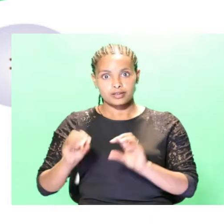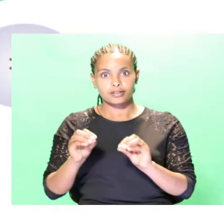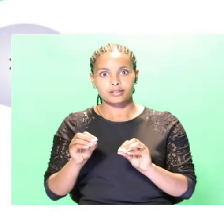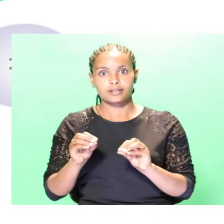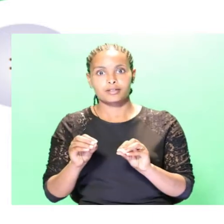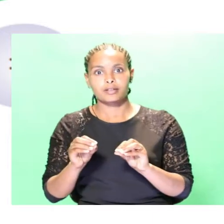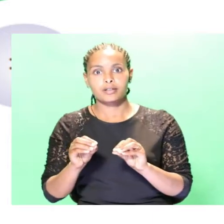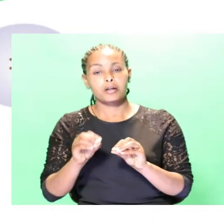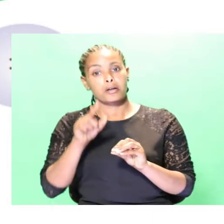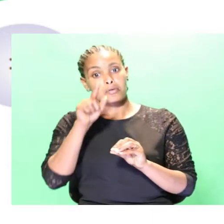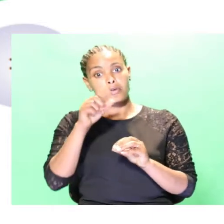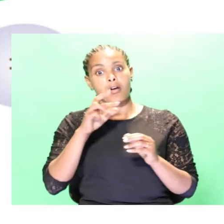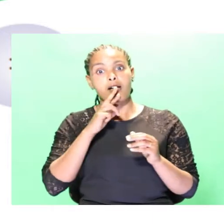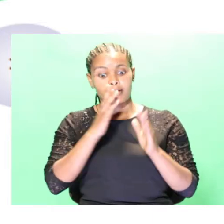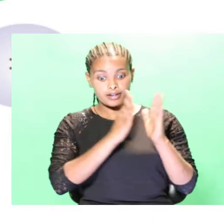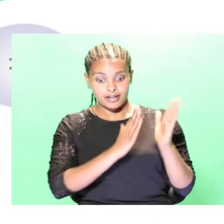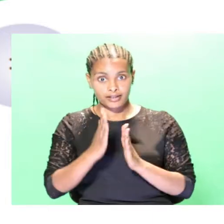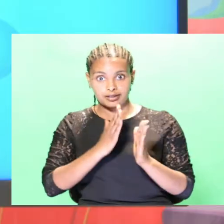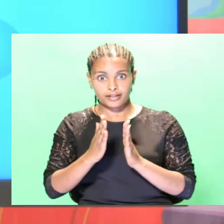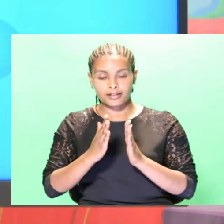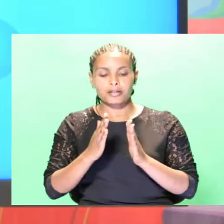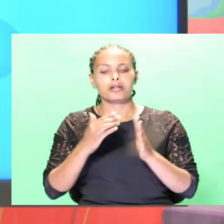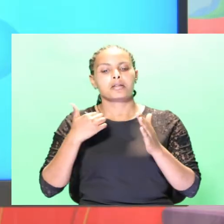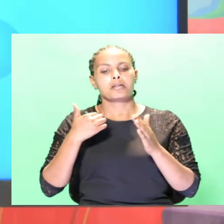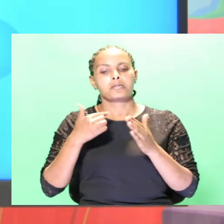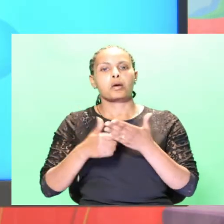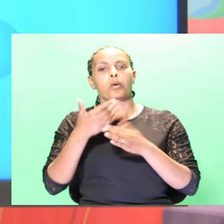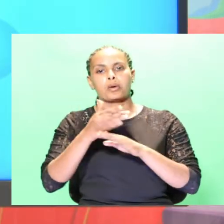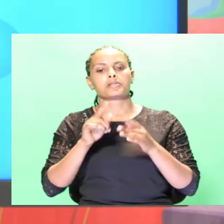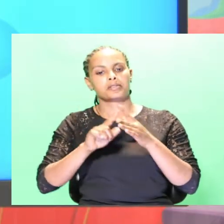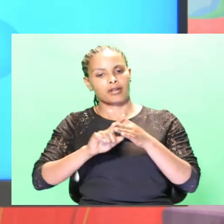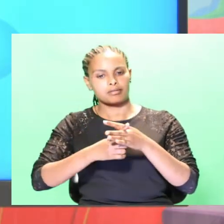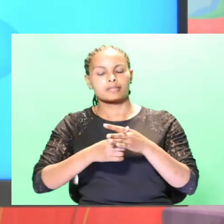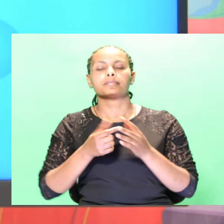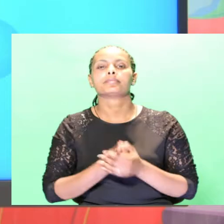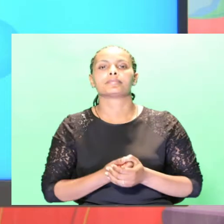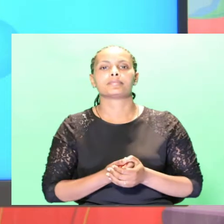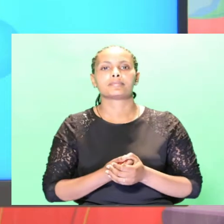Students, if you are ready, then we will get started.